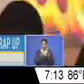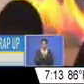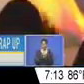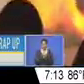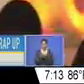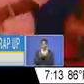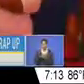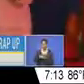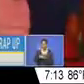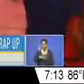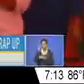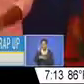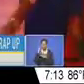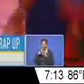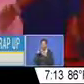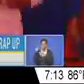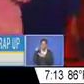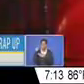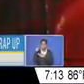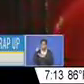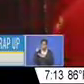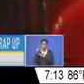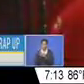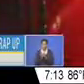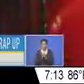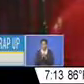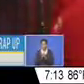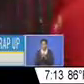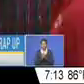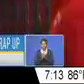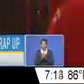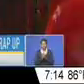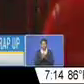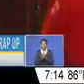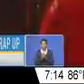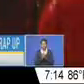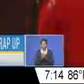Malia Nassau Beach Resort, Lloyd Allen, ZNS Network News.